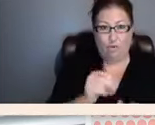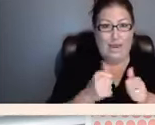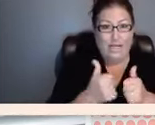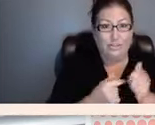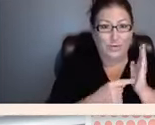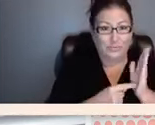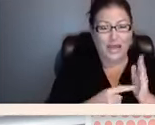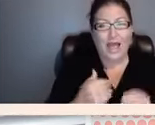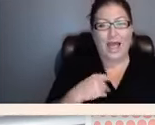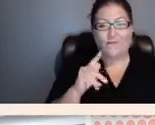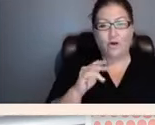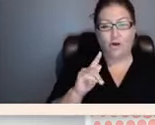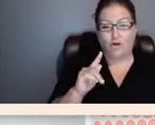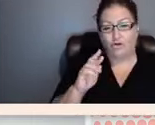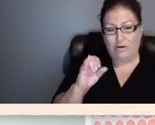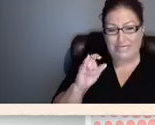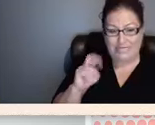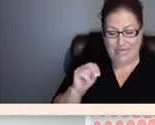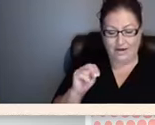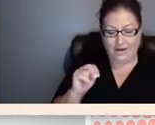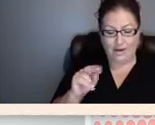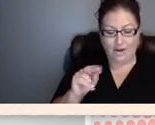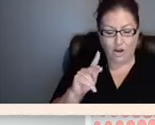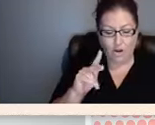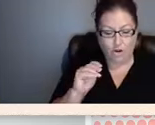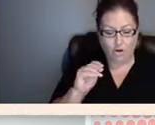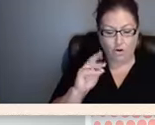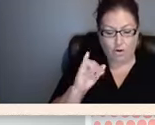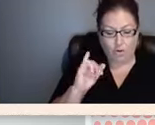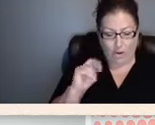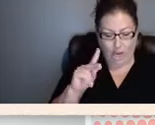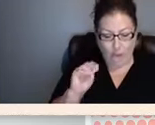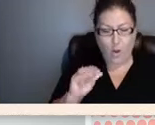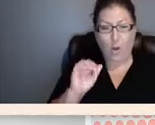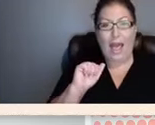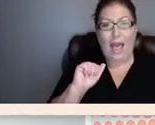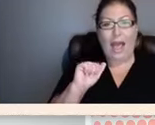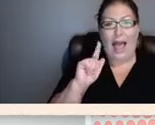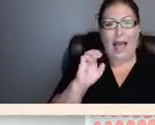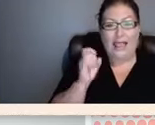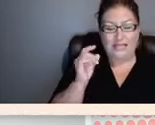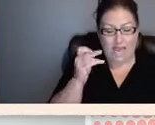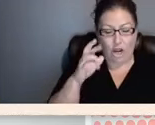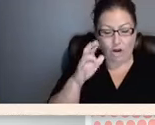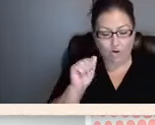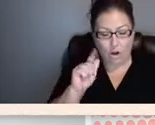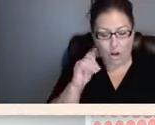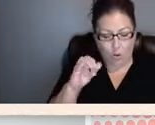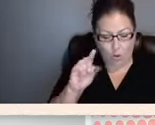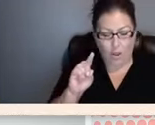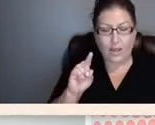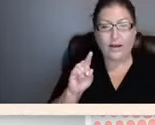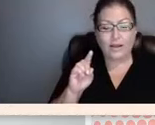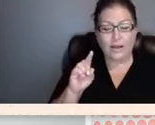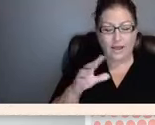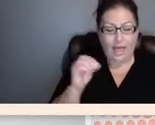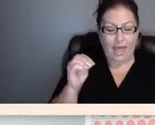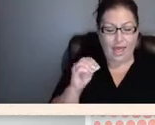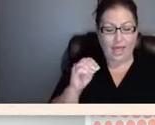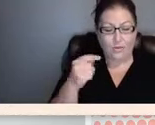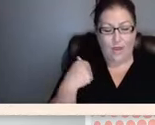Karinko from APD, Alexandria Lloyd from ACA, the Agency for Healthcare Administration. And we have